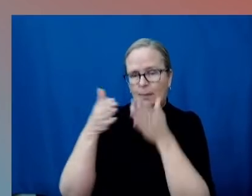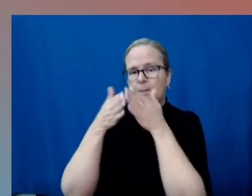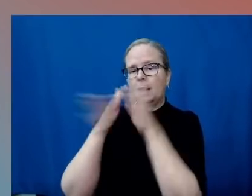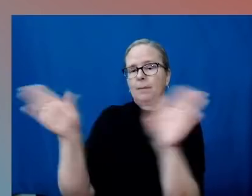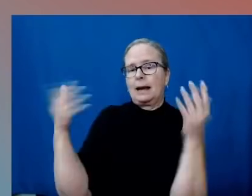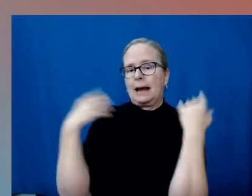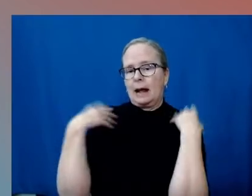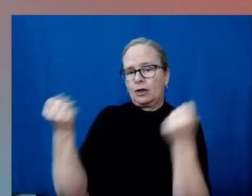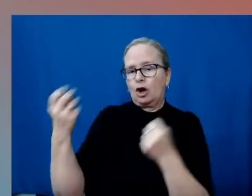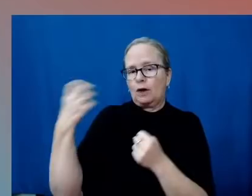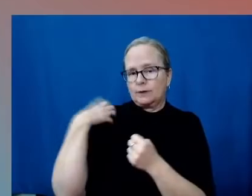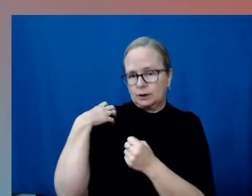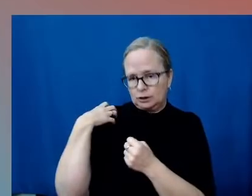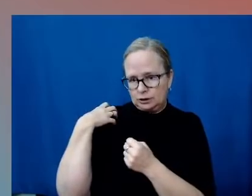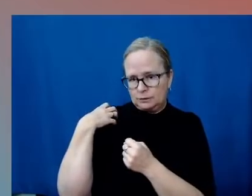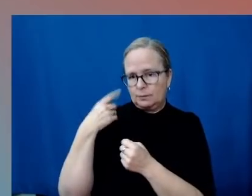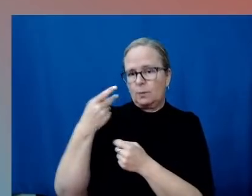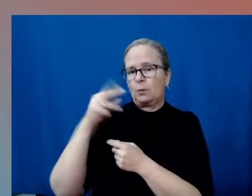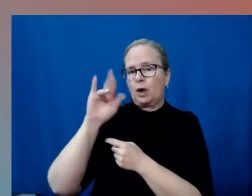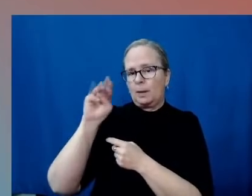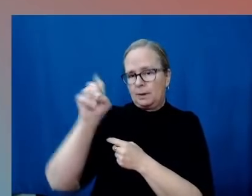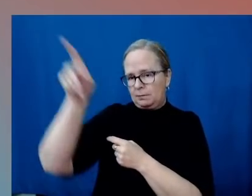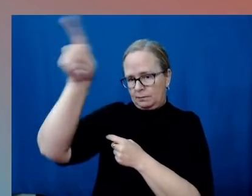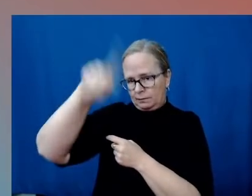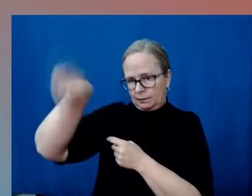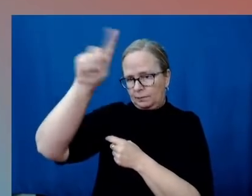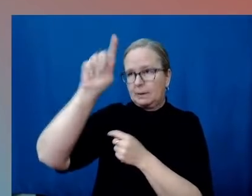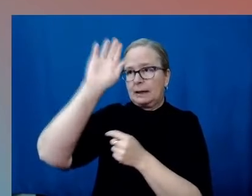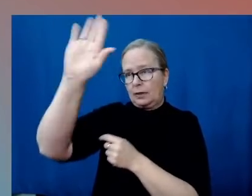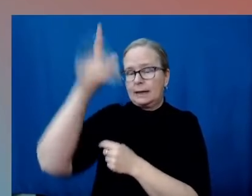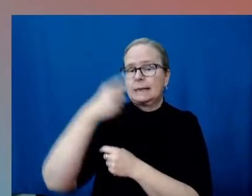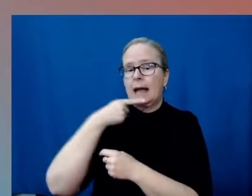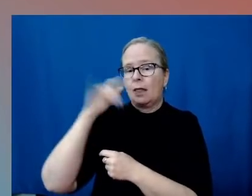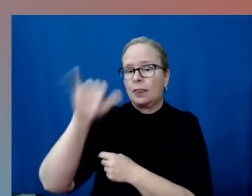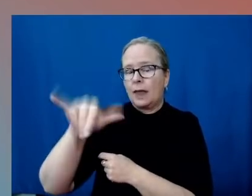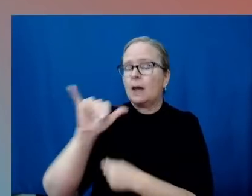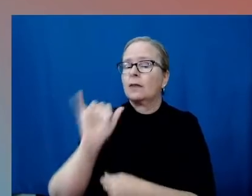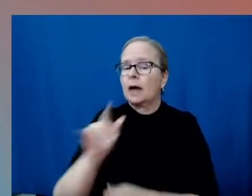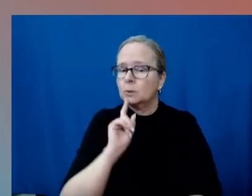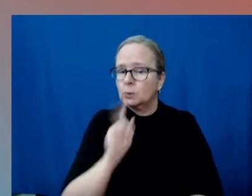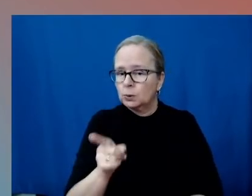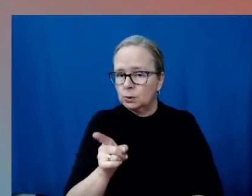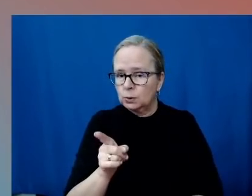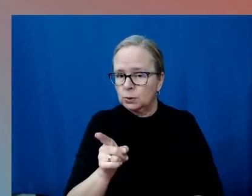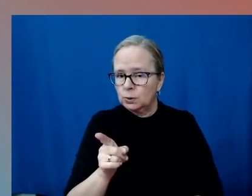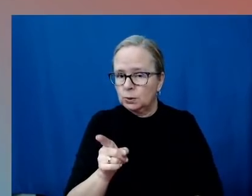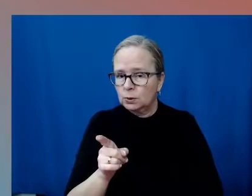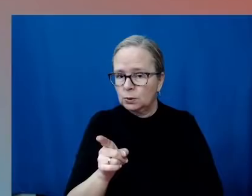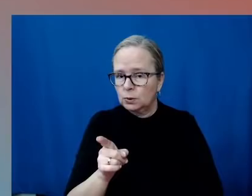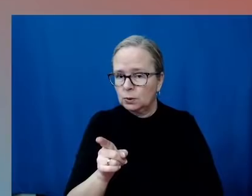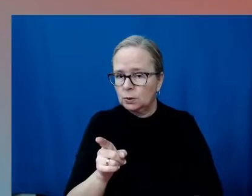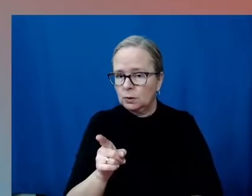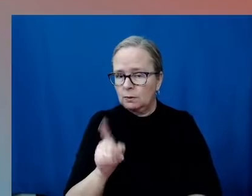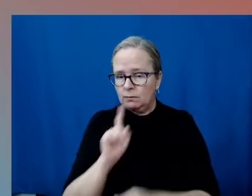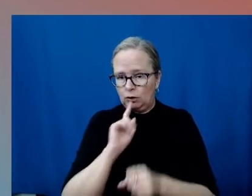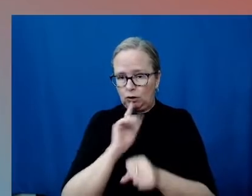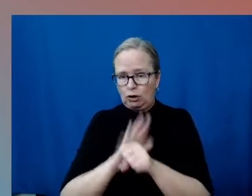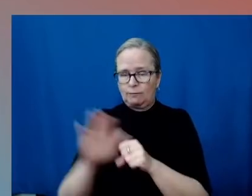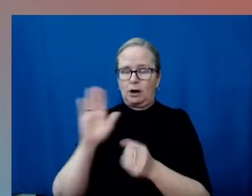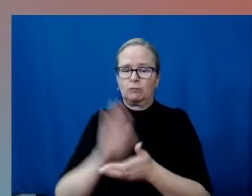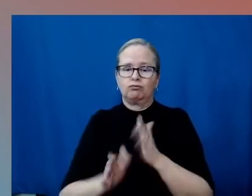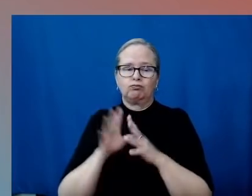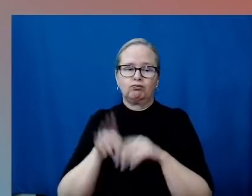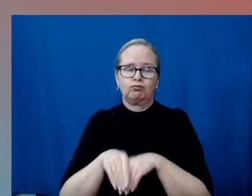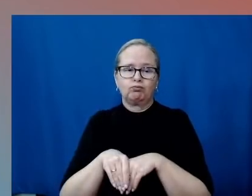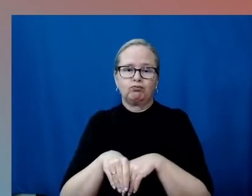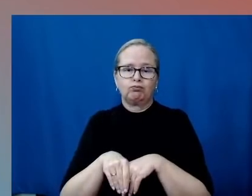including our public health officer and our premier. So that is true. But we shouldn't just stop there, right? So